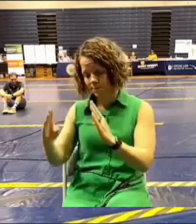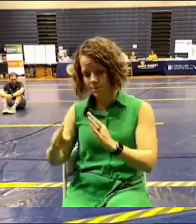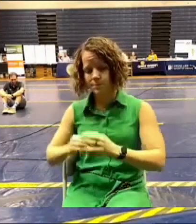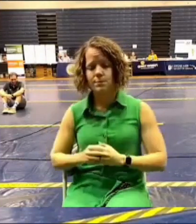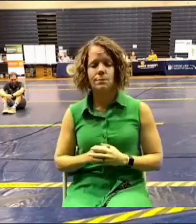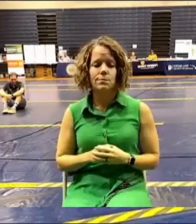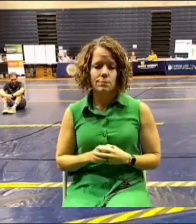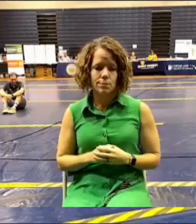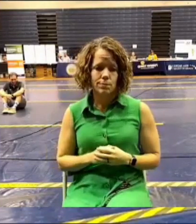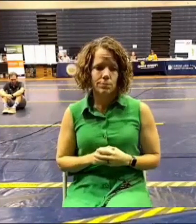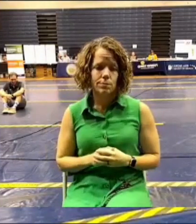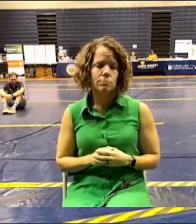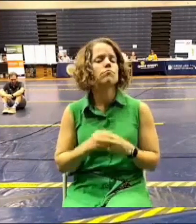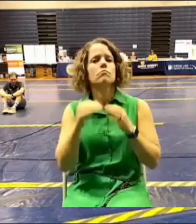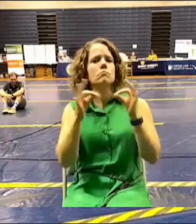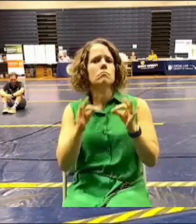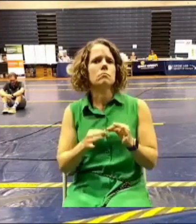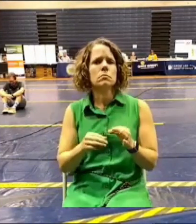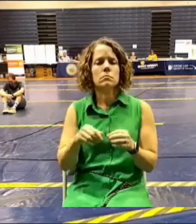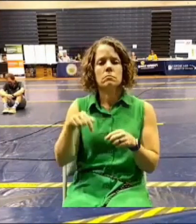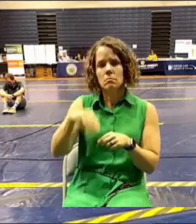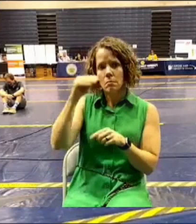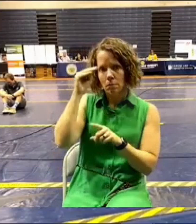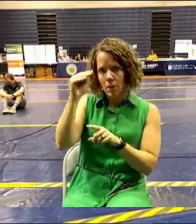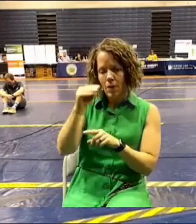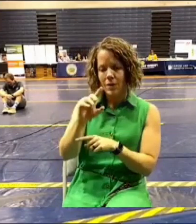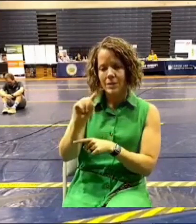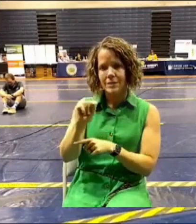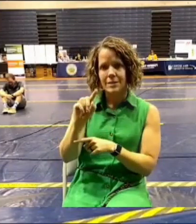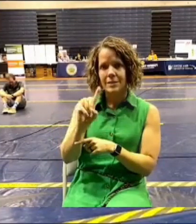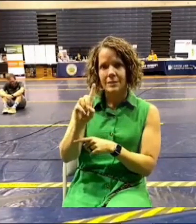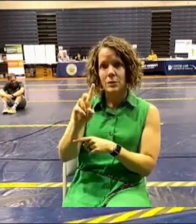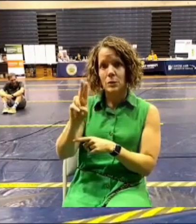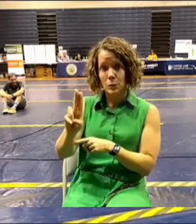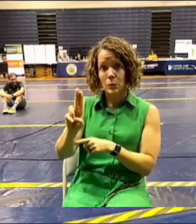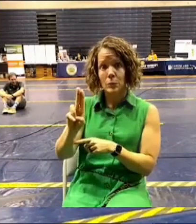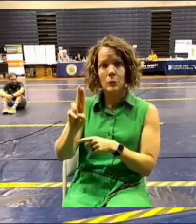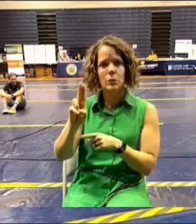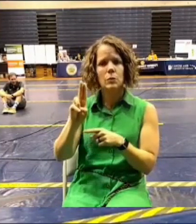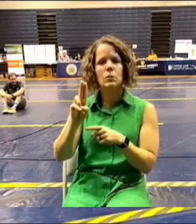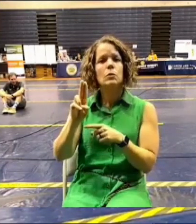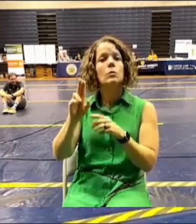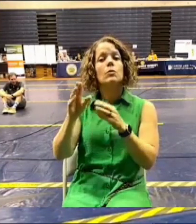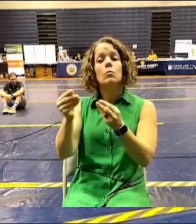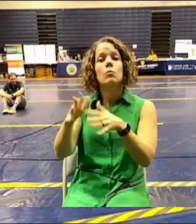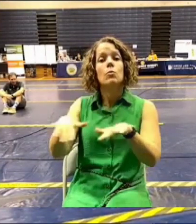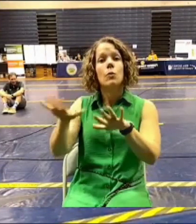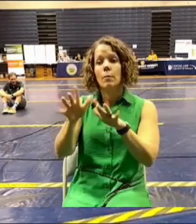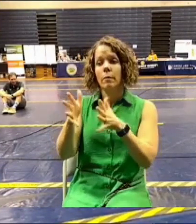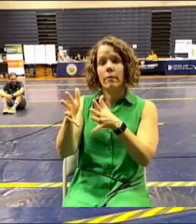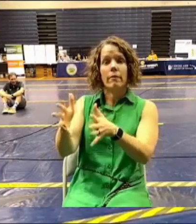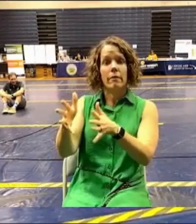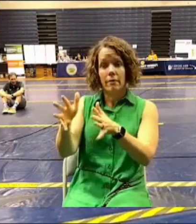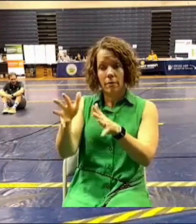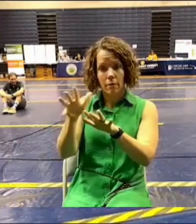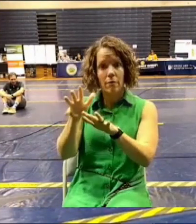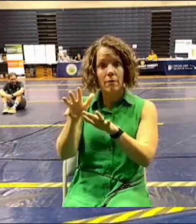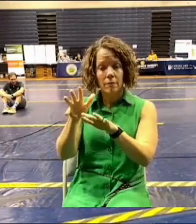County, TDU, vacant properties to be initiated real soon,